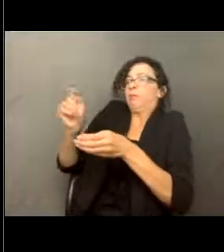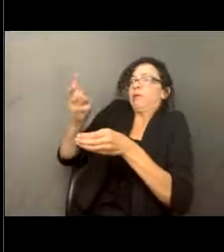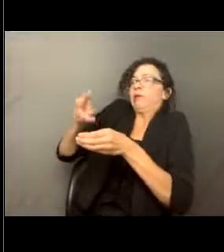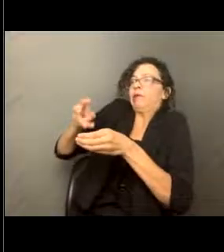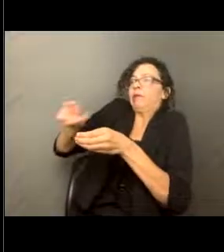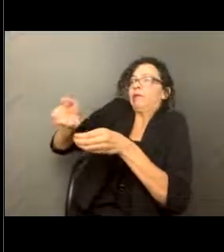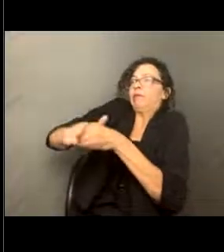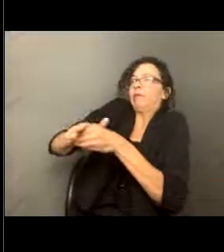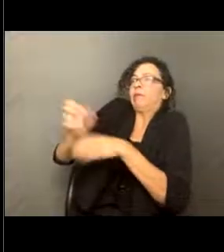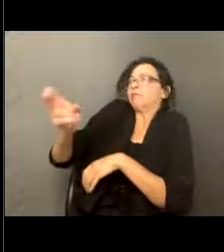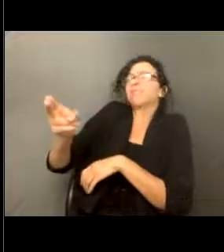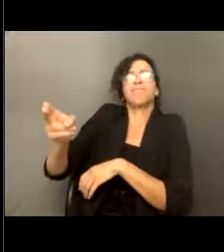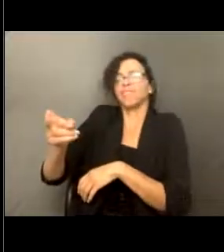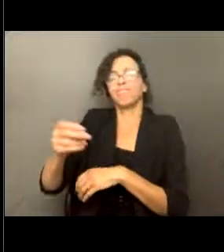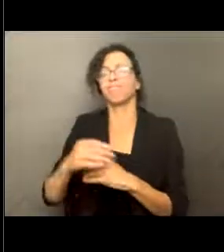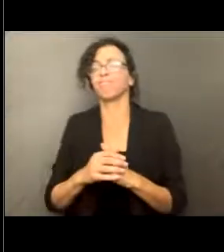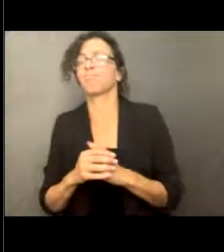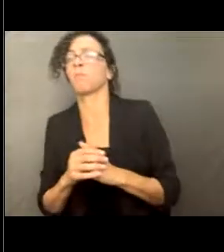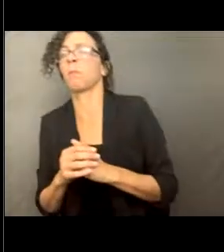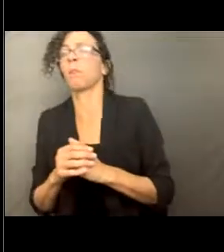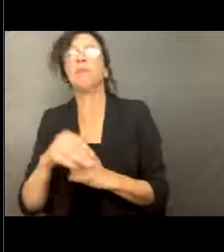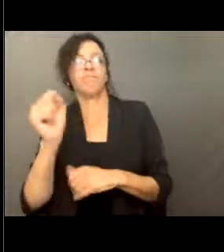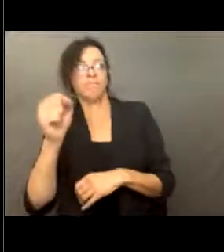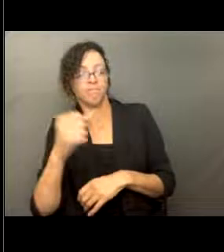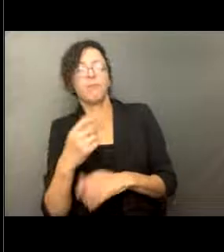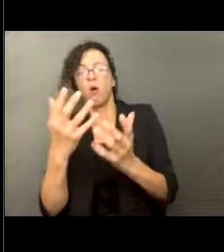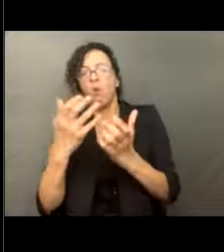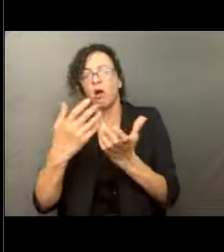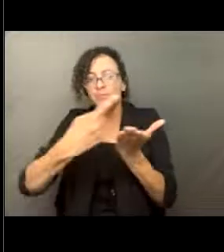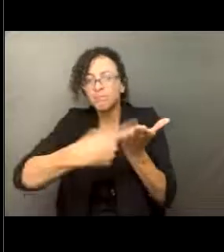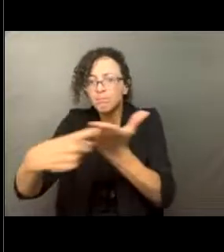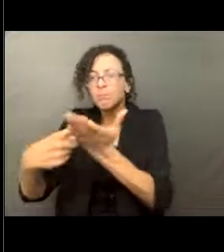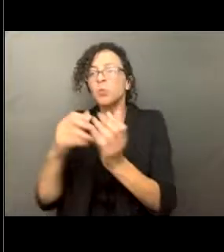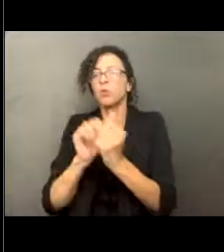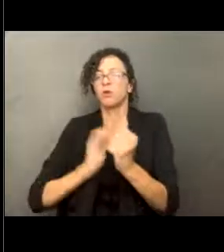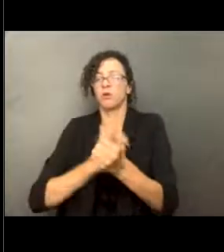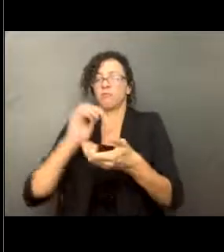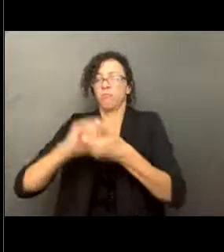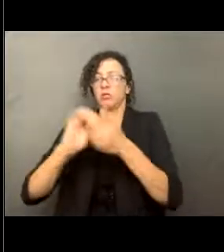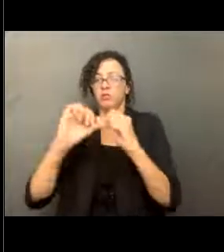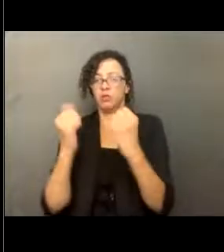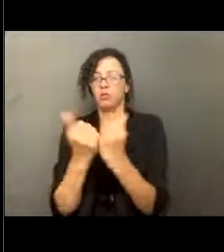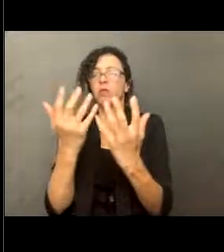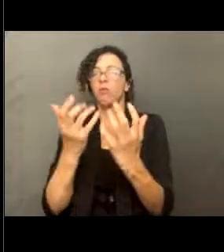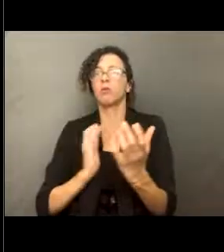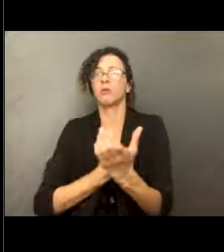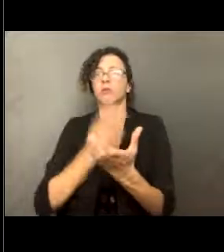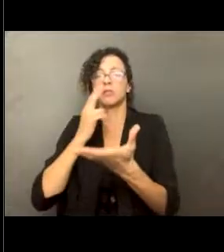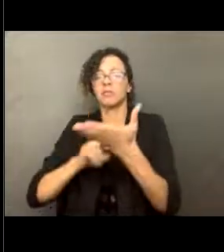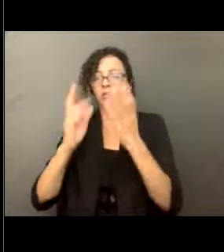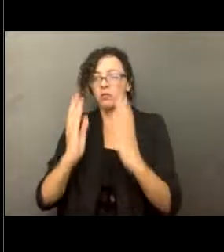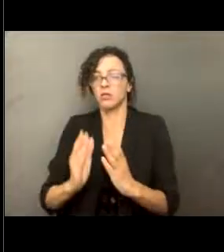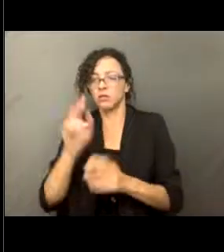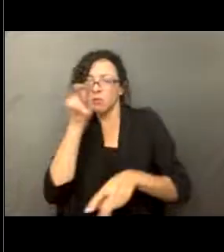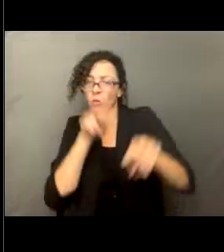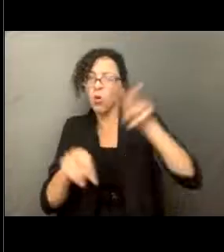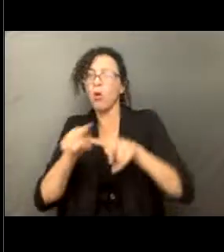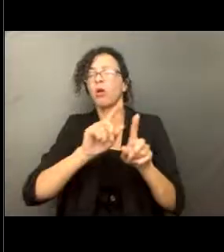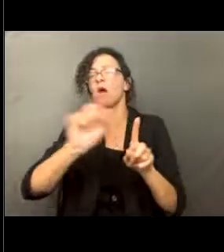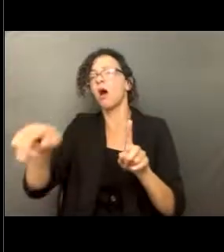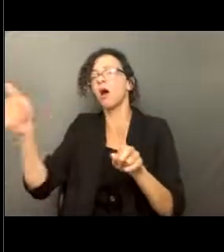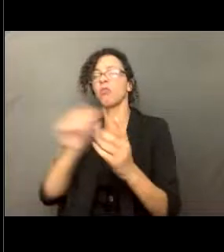the report, we can share it with all of our partnering agencies. So we can have maybe the secretary look at other options to share this and maybe look at